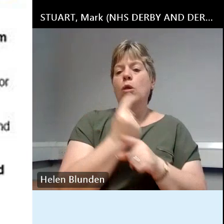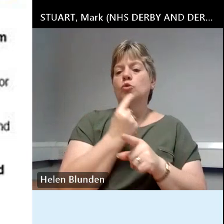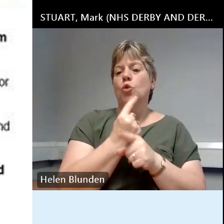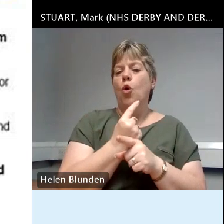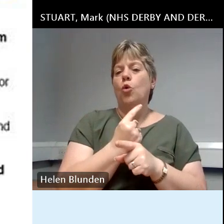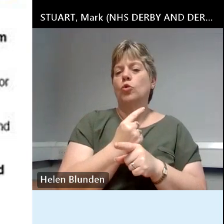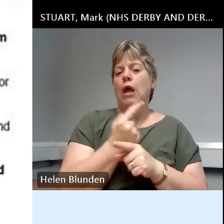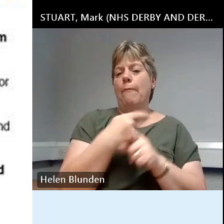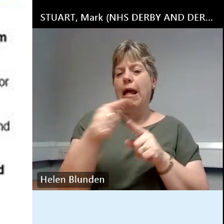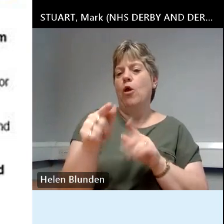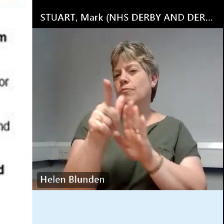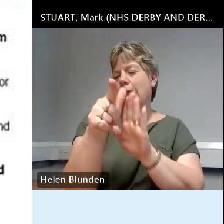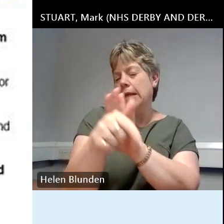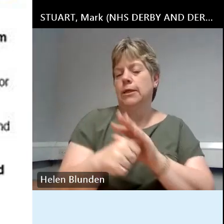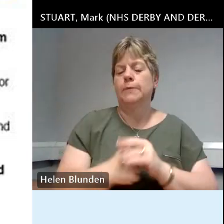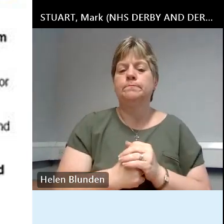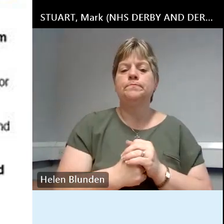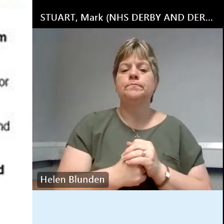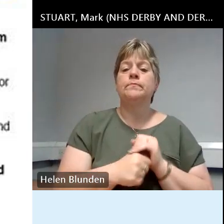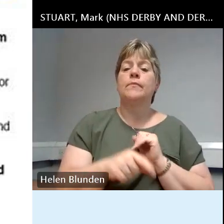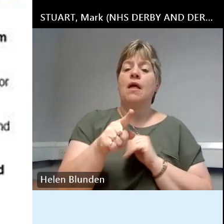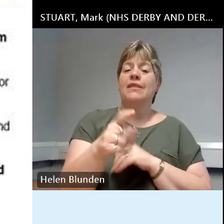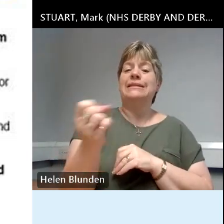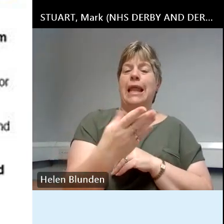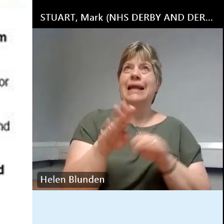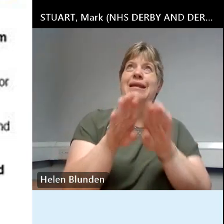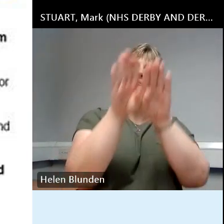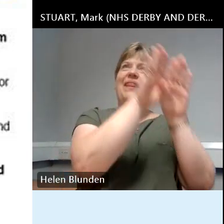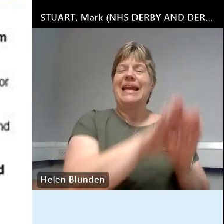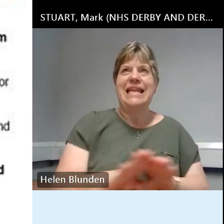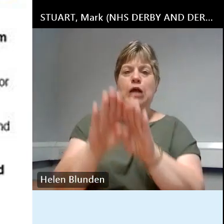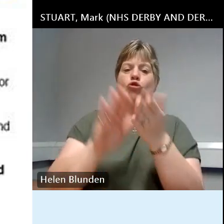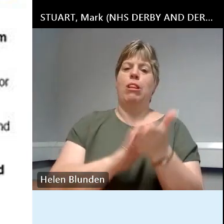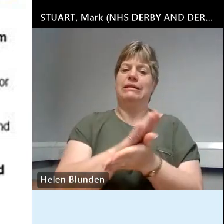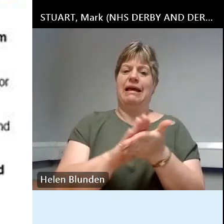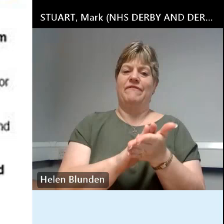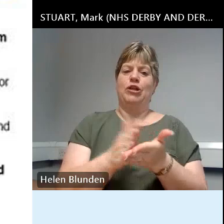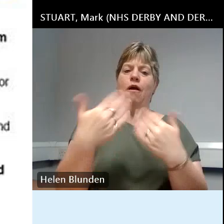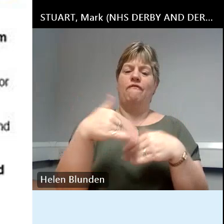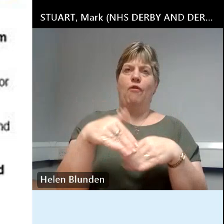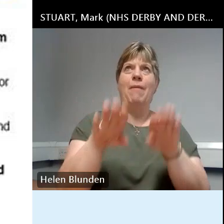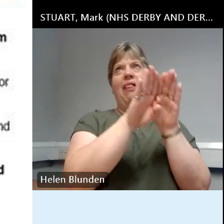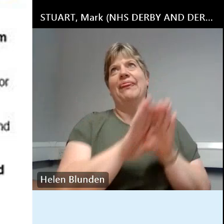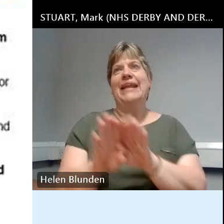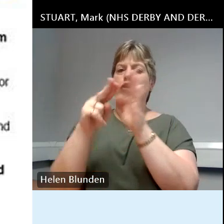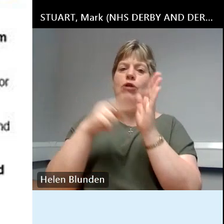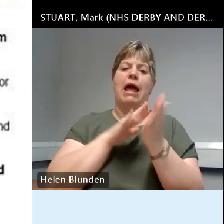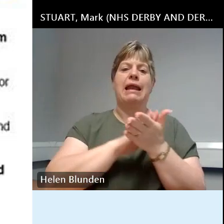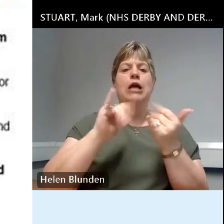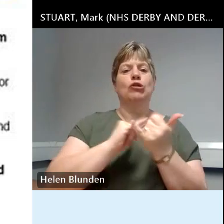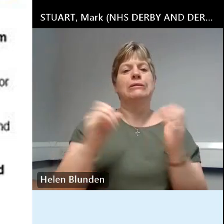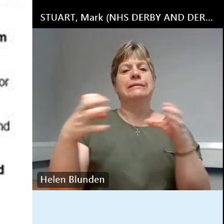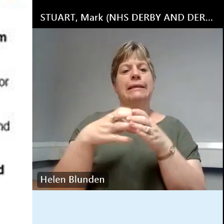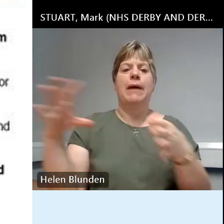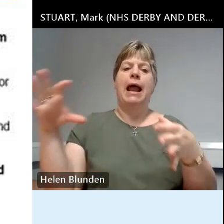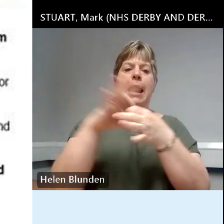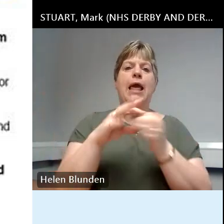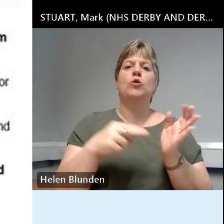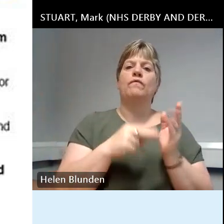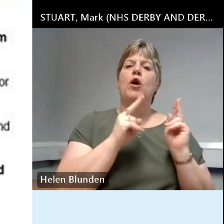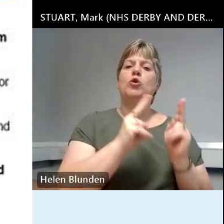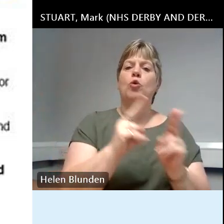bit more detail. This slide is the national definition that came from the national NHS team around virtual wards and what